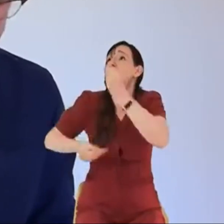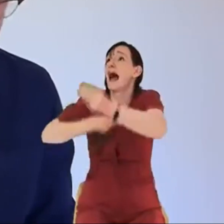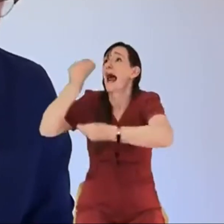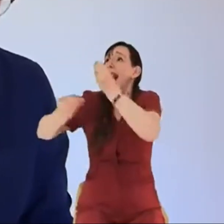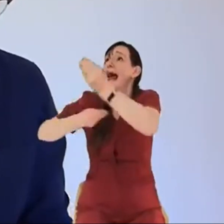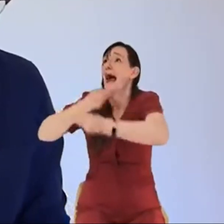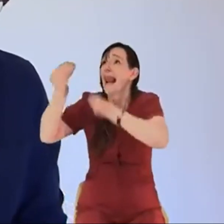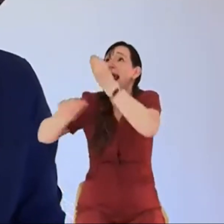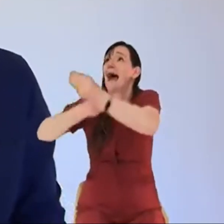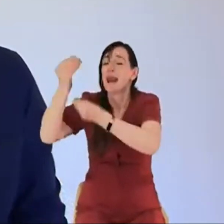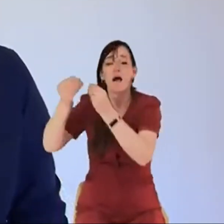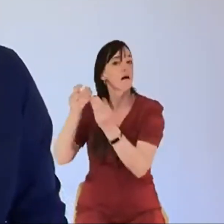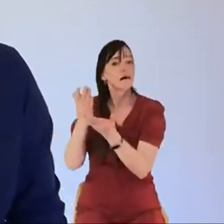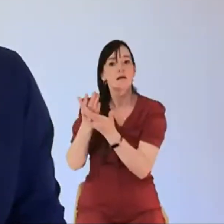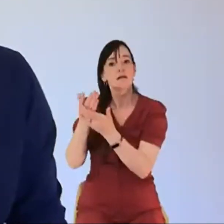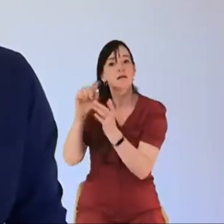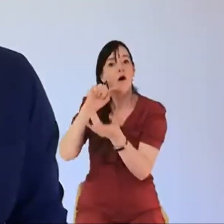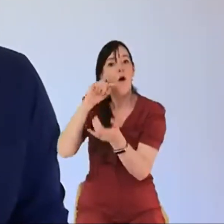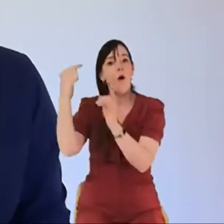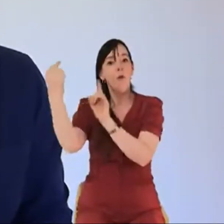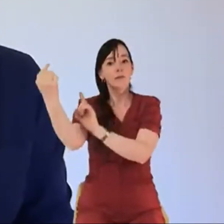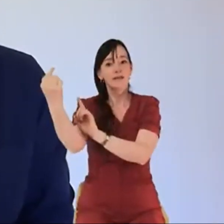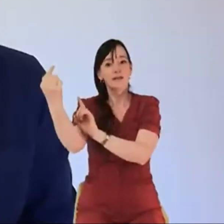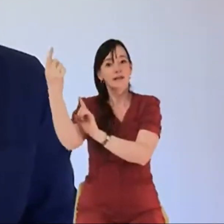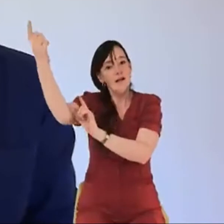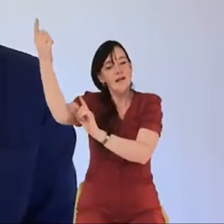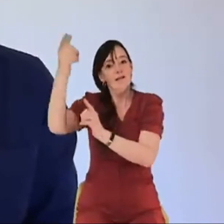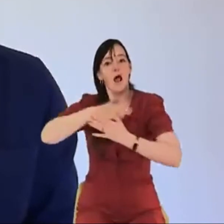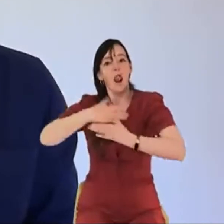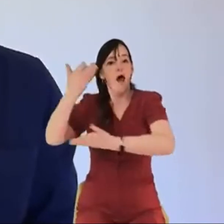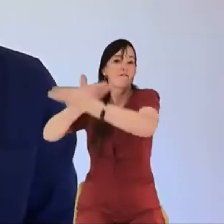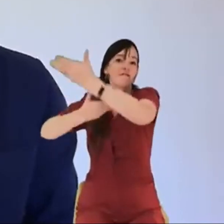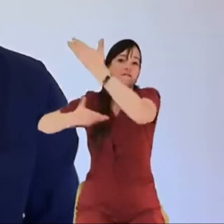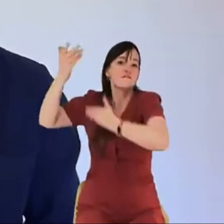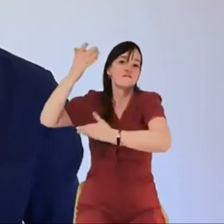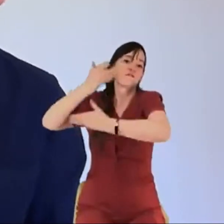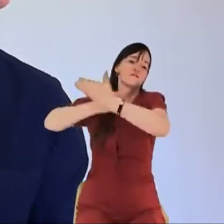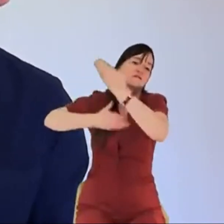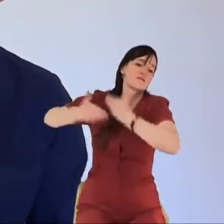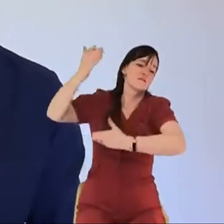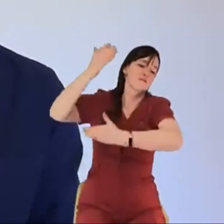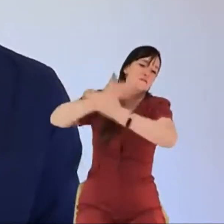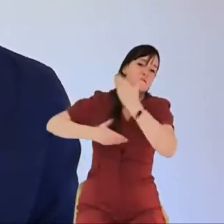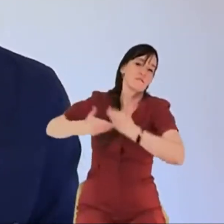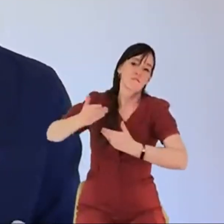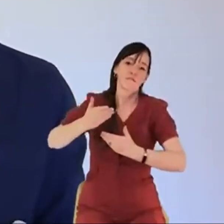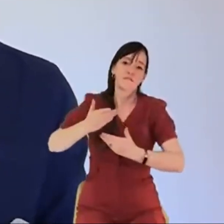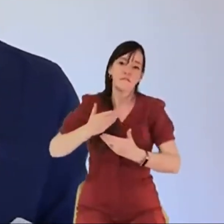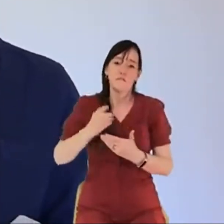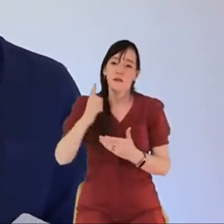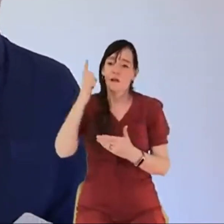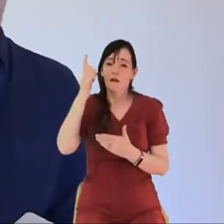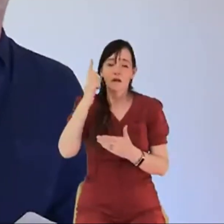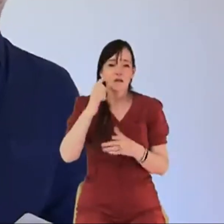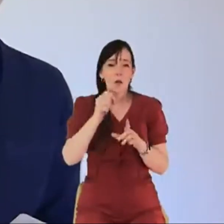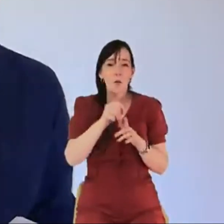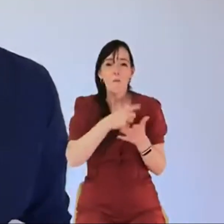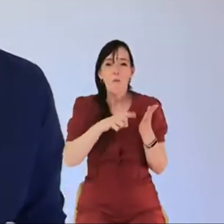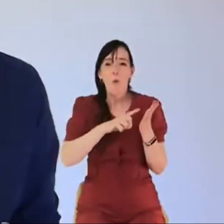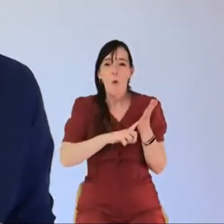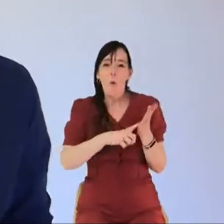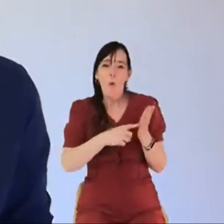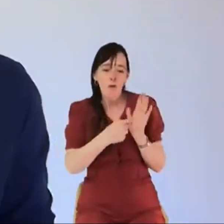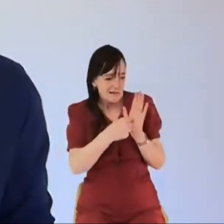look at verse 16 may our lord jesus christ himself and god our father who loved us typical paul